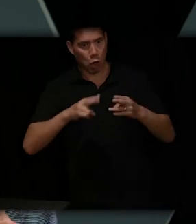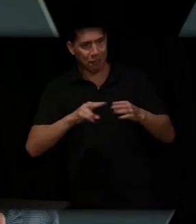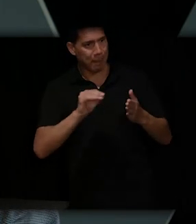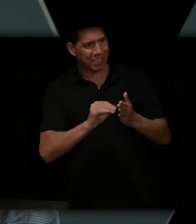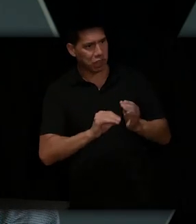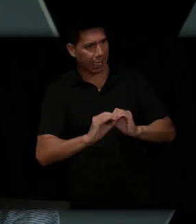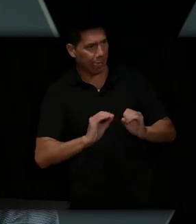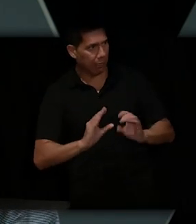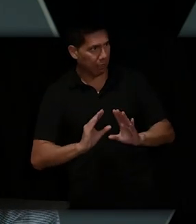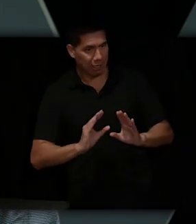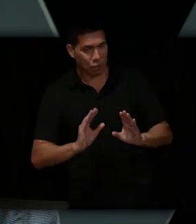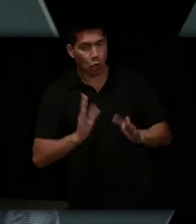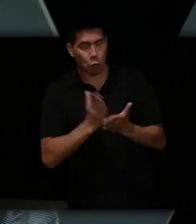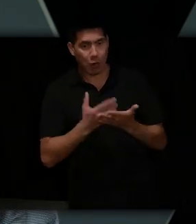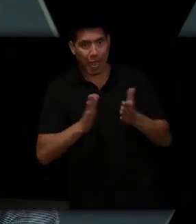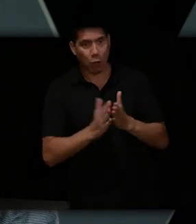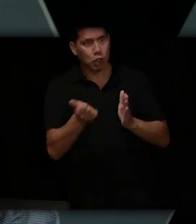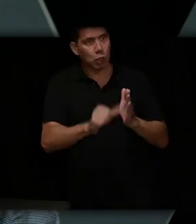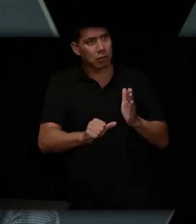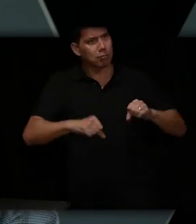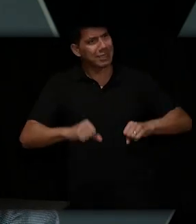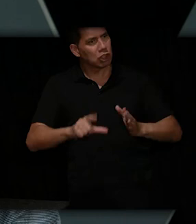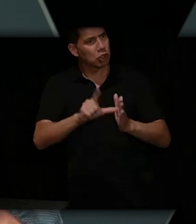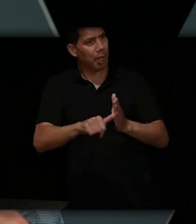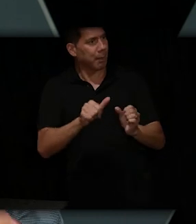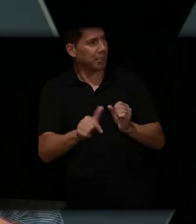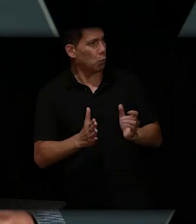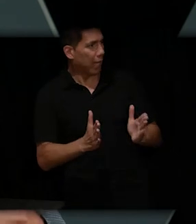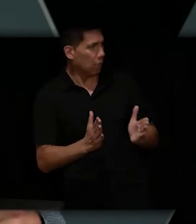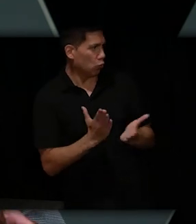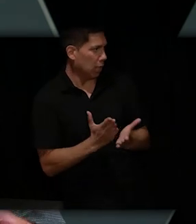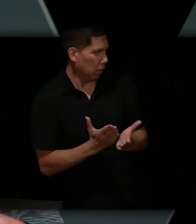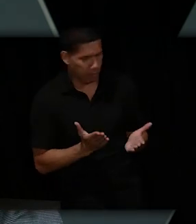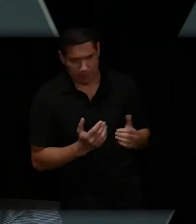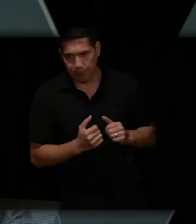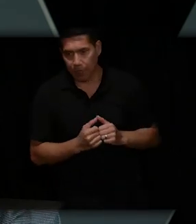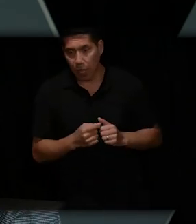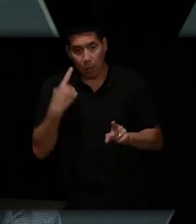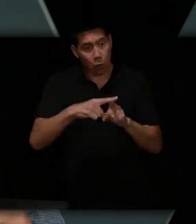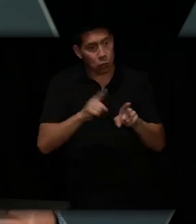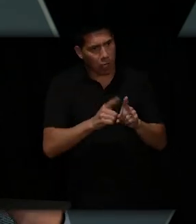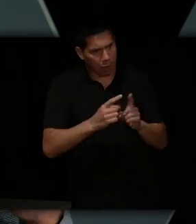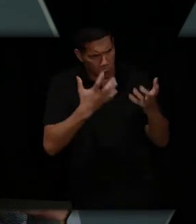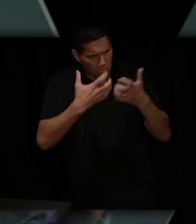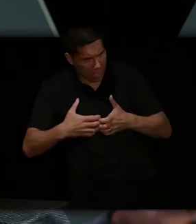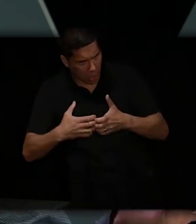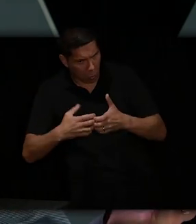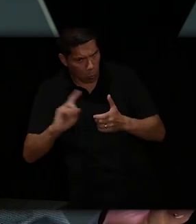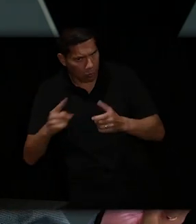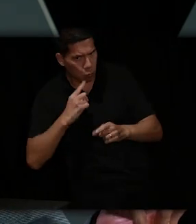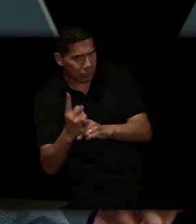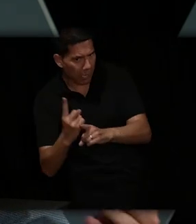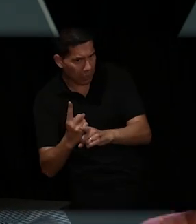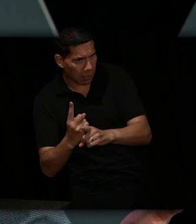to use the president's time most effectively and also figuring out what he was going to say once we determined where, what interview he